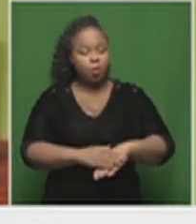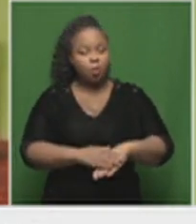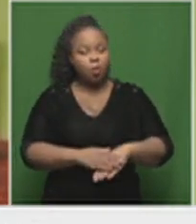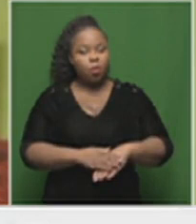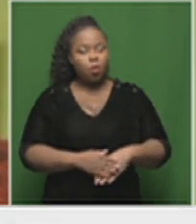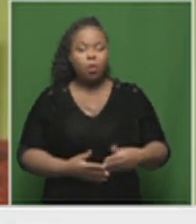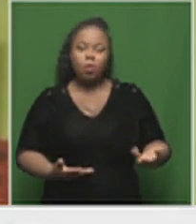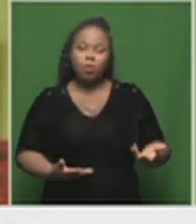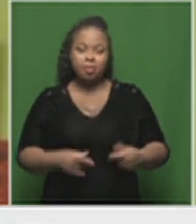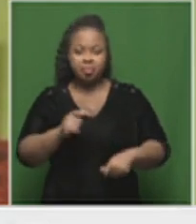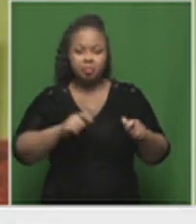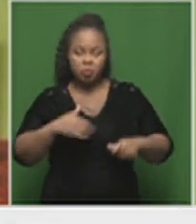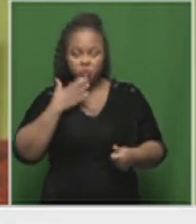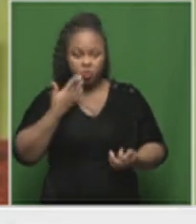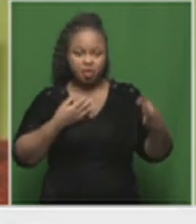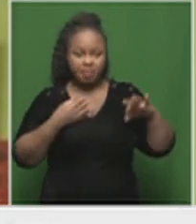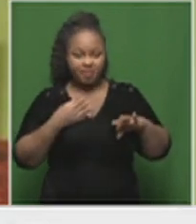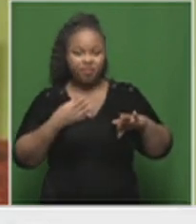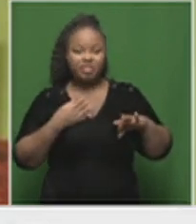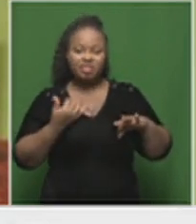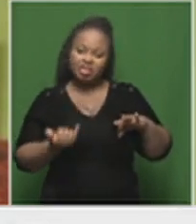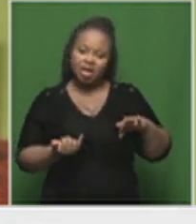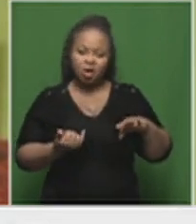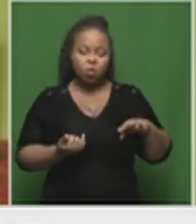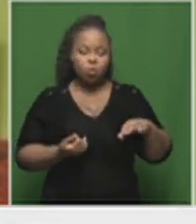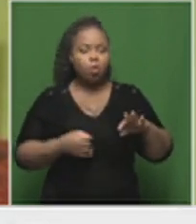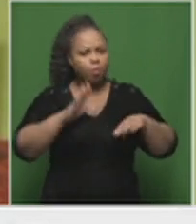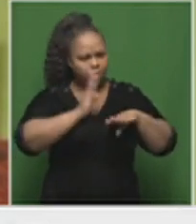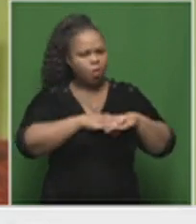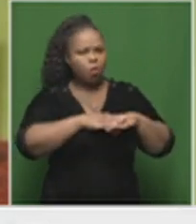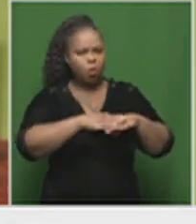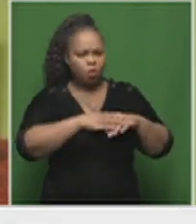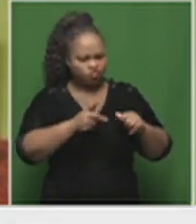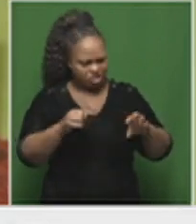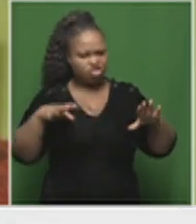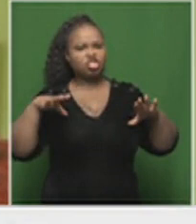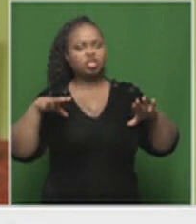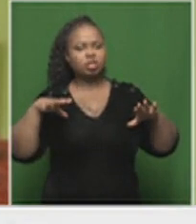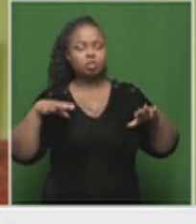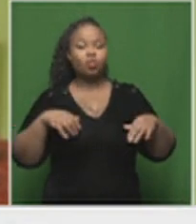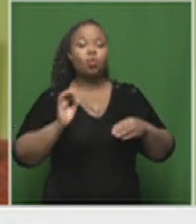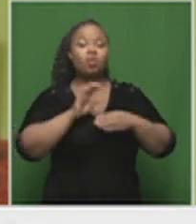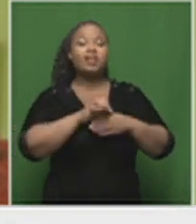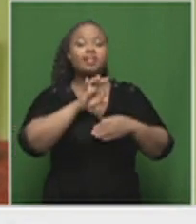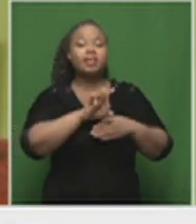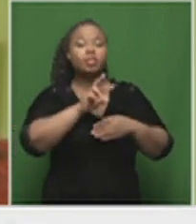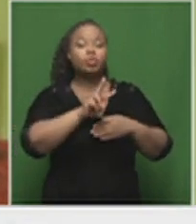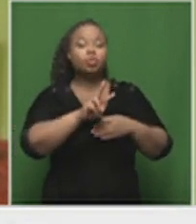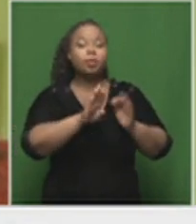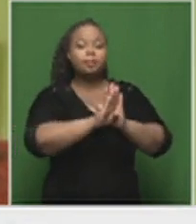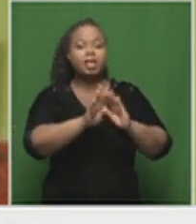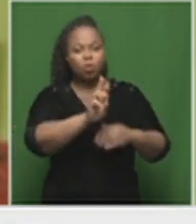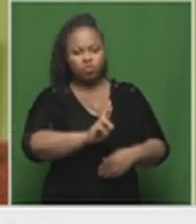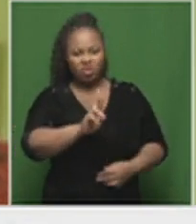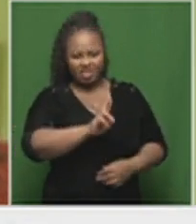so in most recent times, their wealth has grown by over 32 billion, and that's just favoring nine